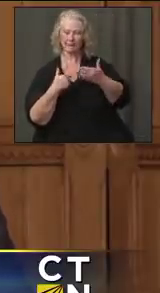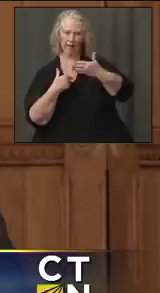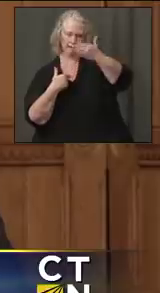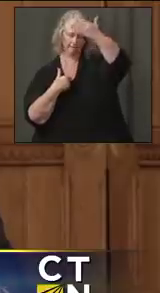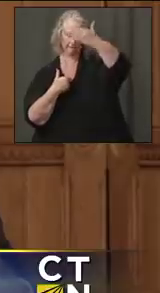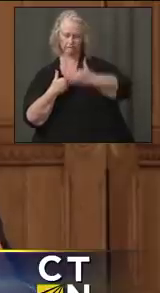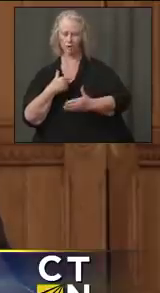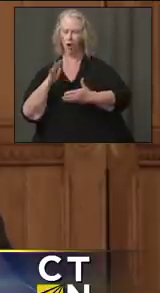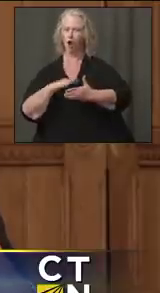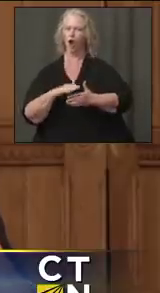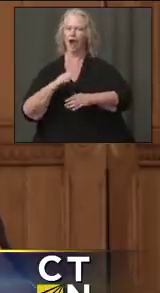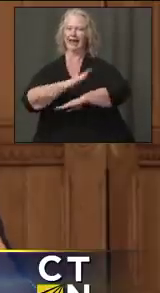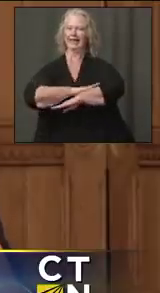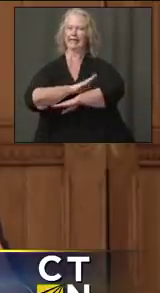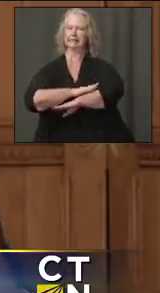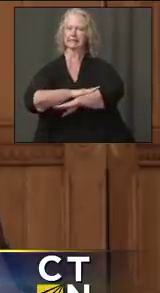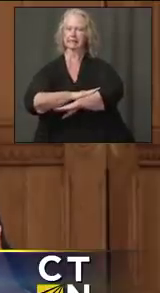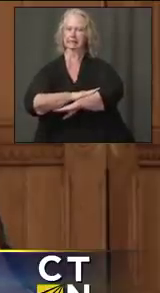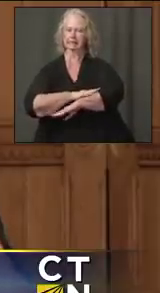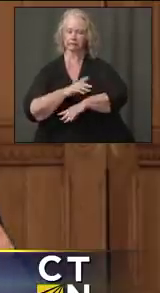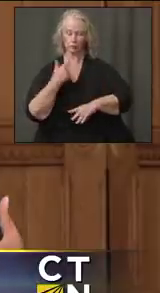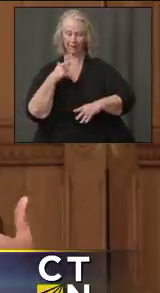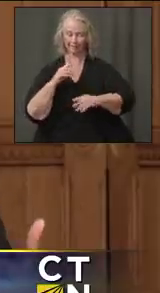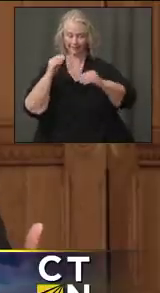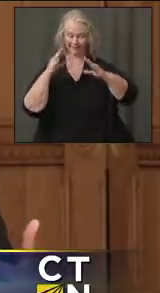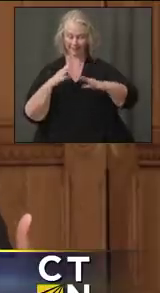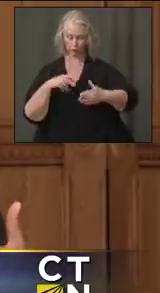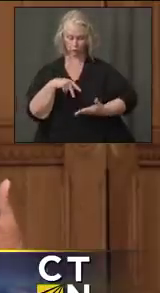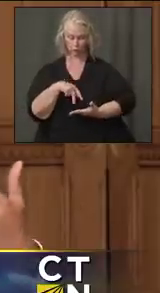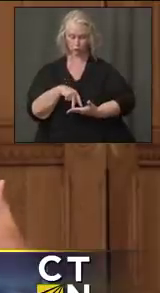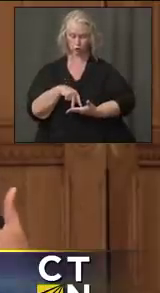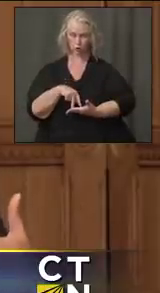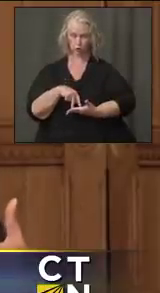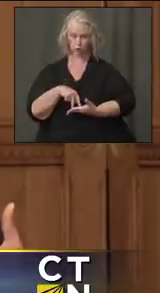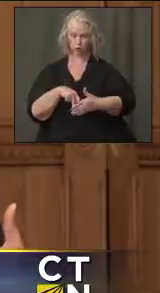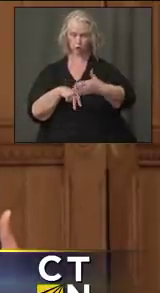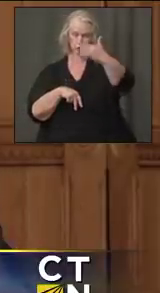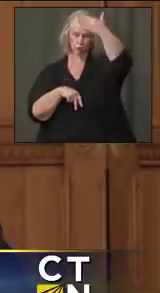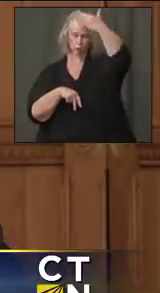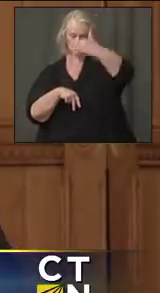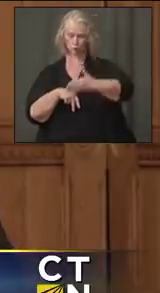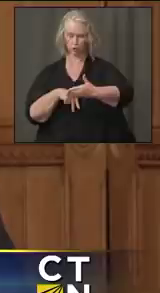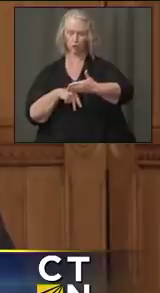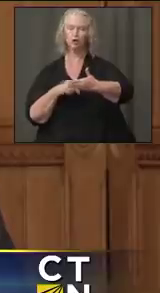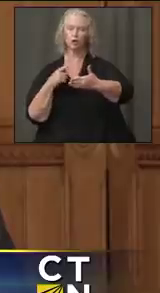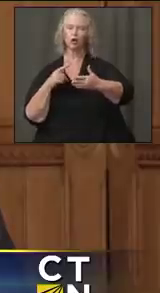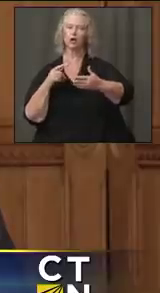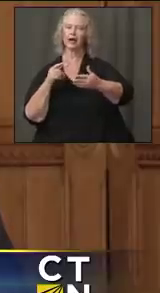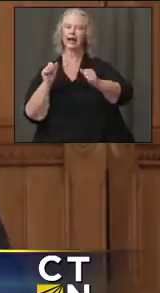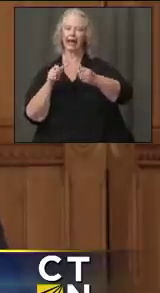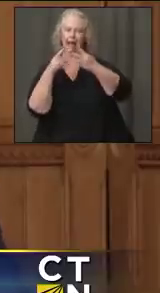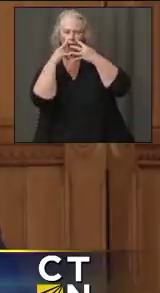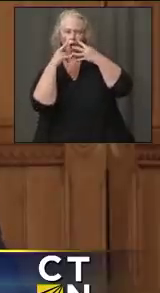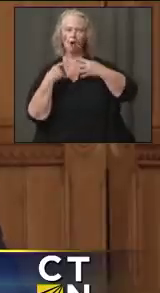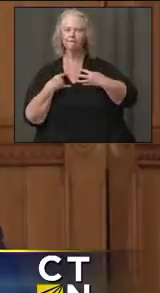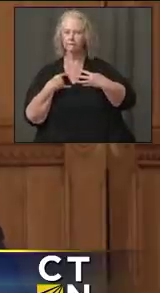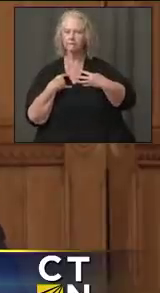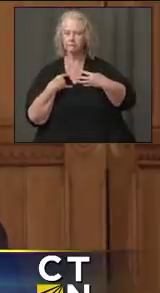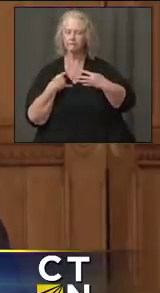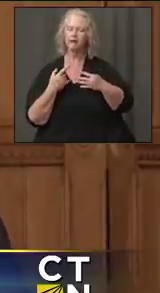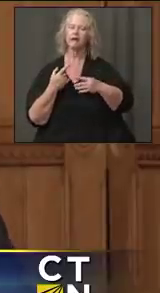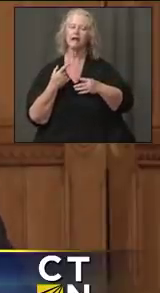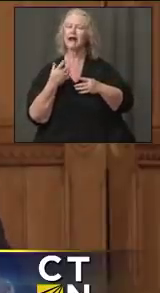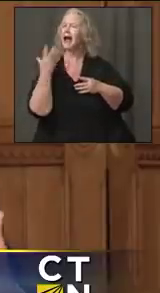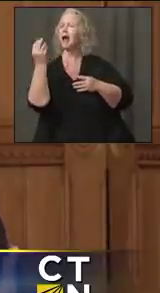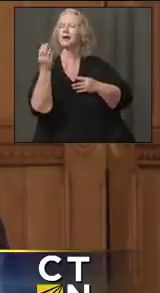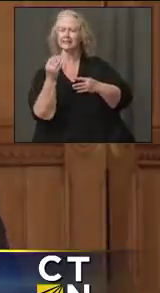on the desk so that if the teacher is sitting and talking to students, they can do that behind that. Outside, students can take off